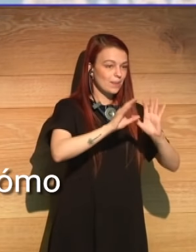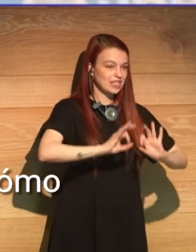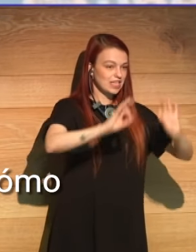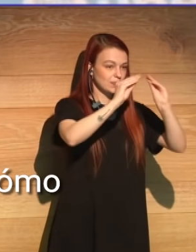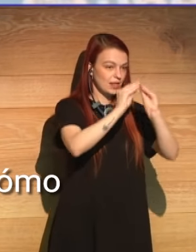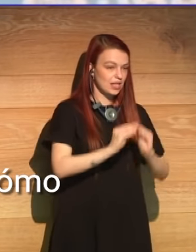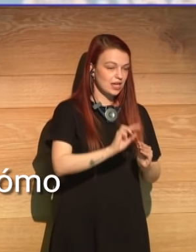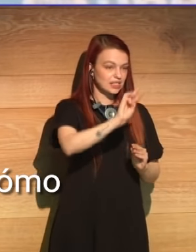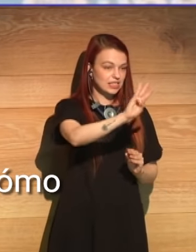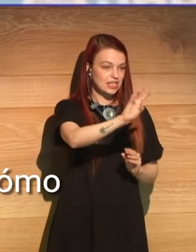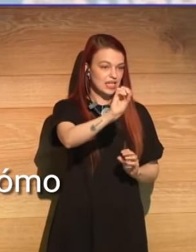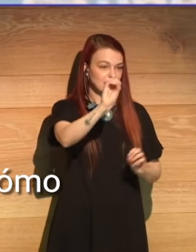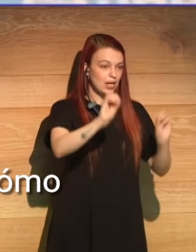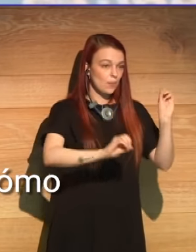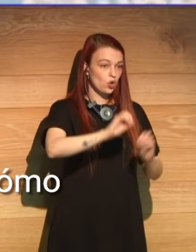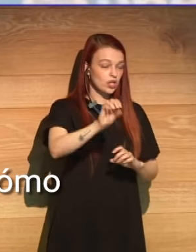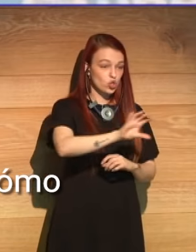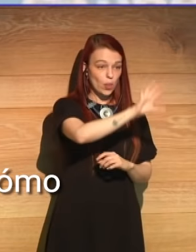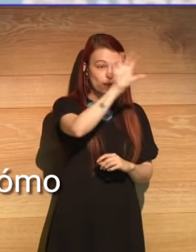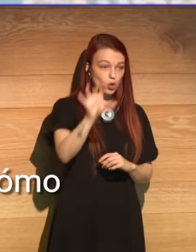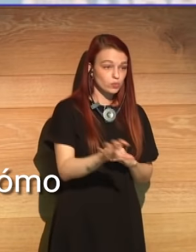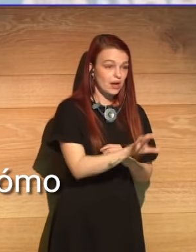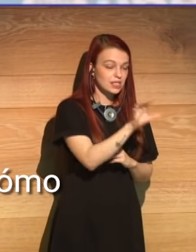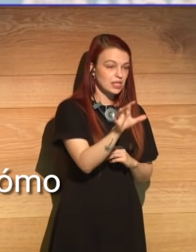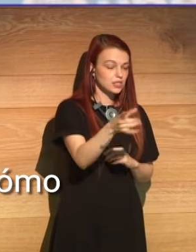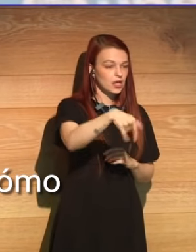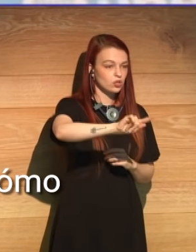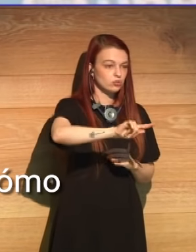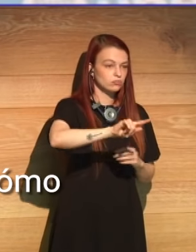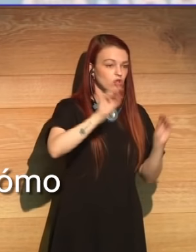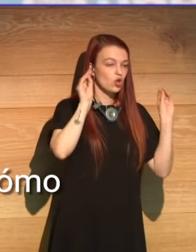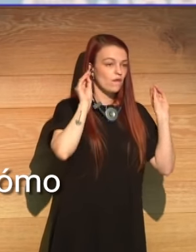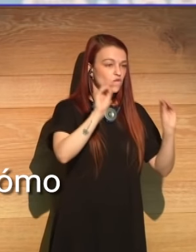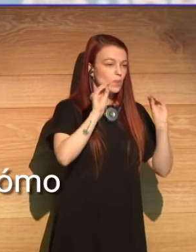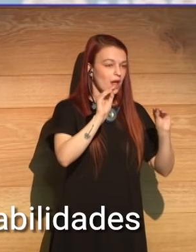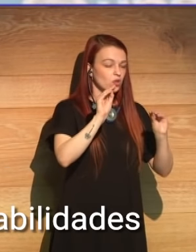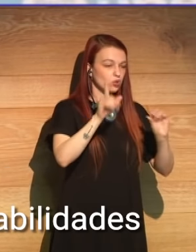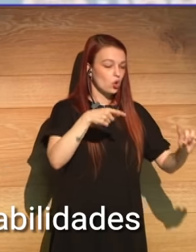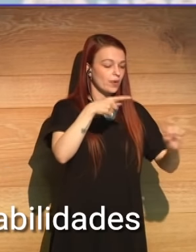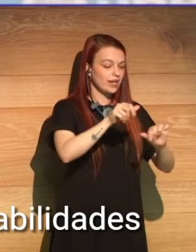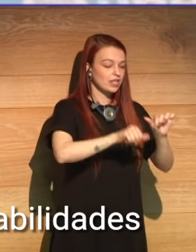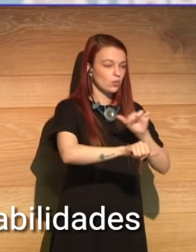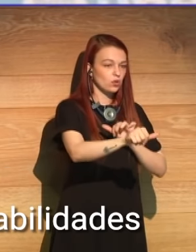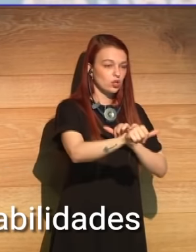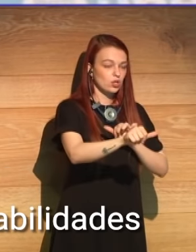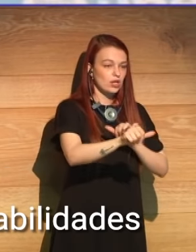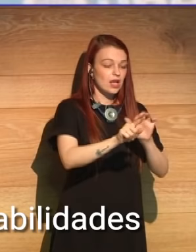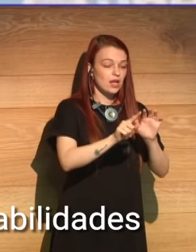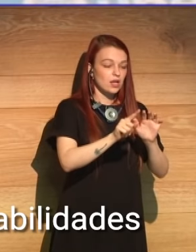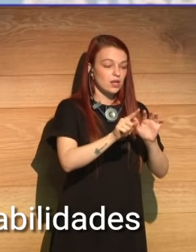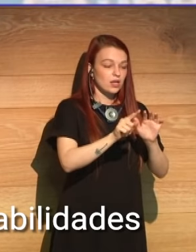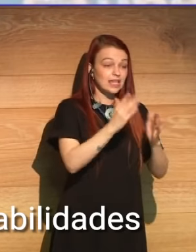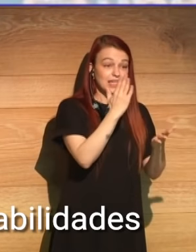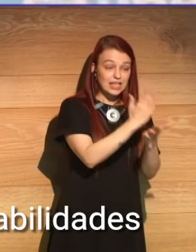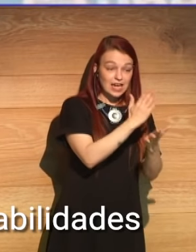provided teachers with instruction on how to deliver lessons through distance learning, which means that teachers had to